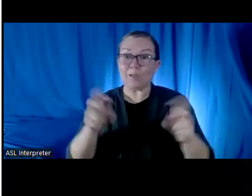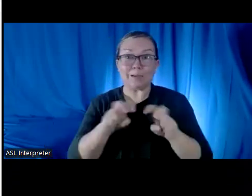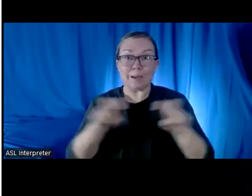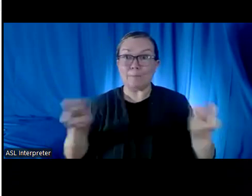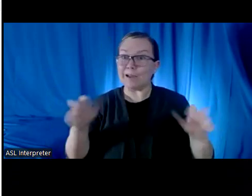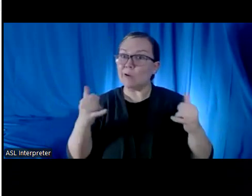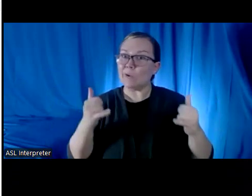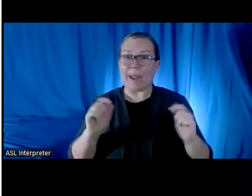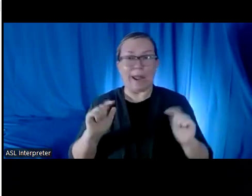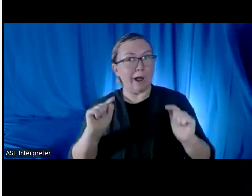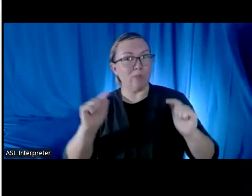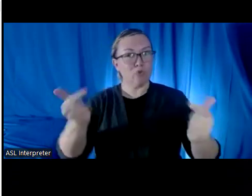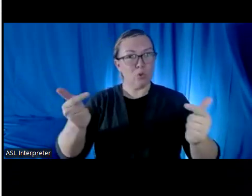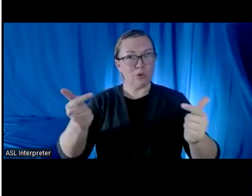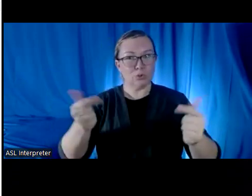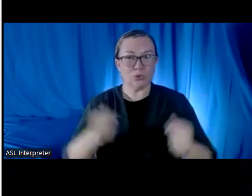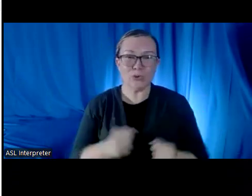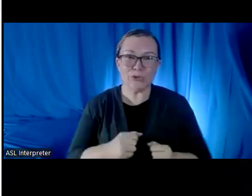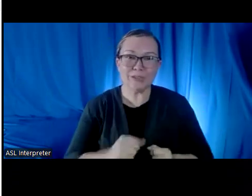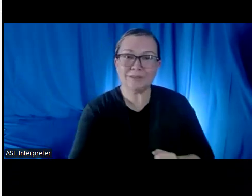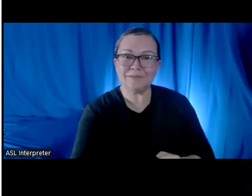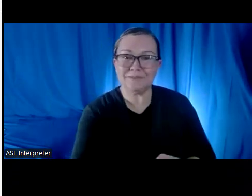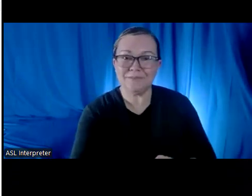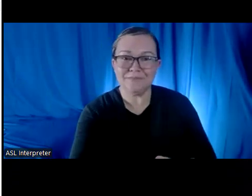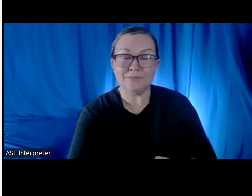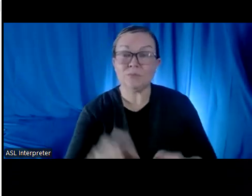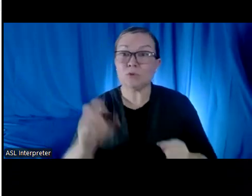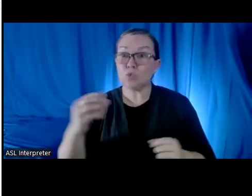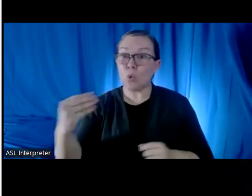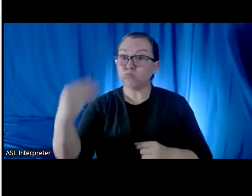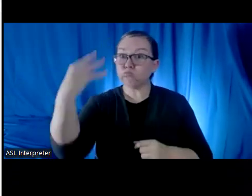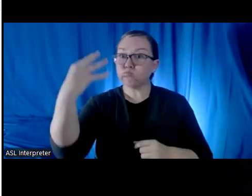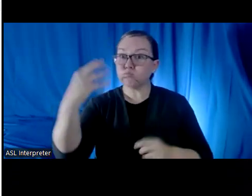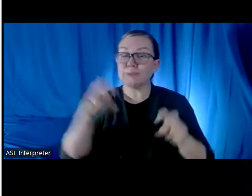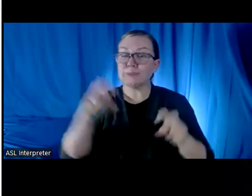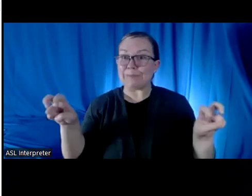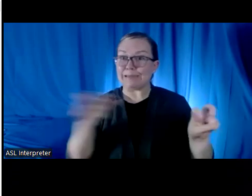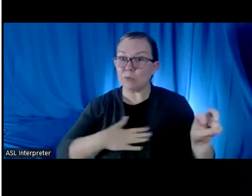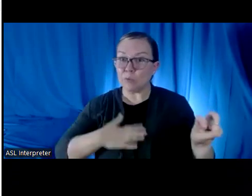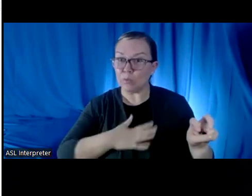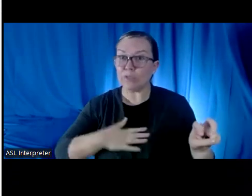now your show. Panel members, please turn on your camera so I can find you.